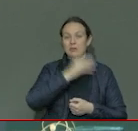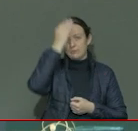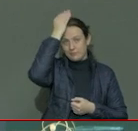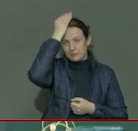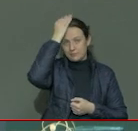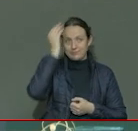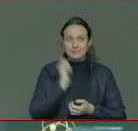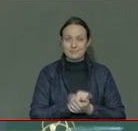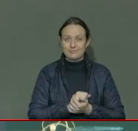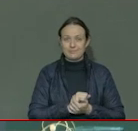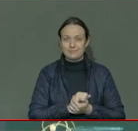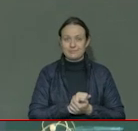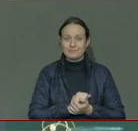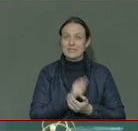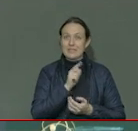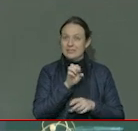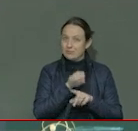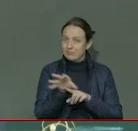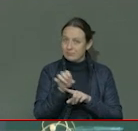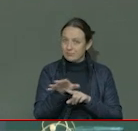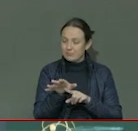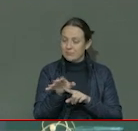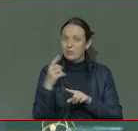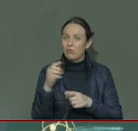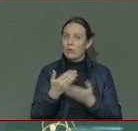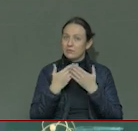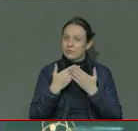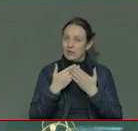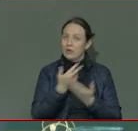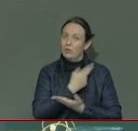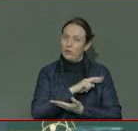And obviously, he inspires Pi to study religion.